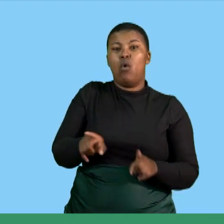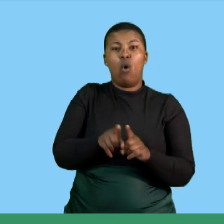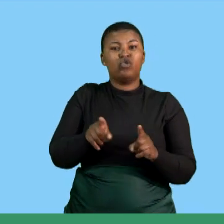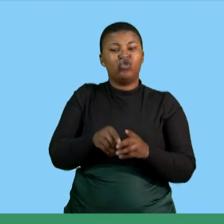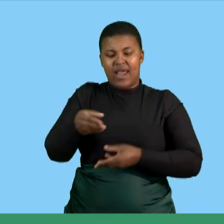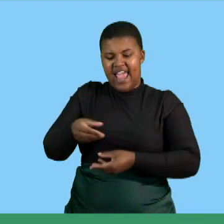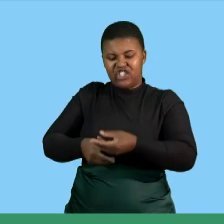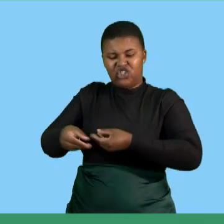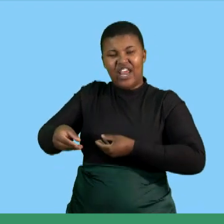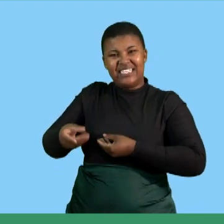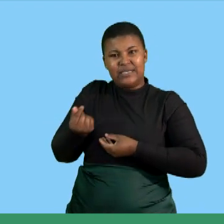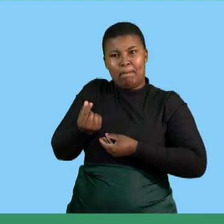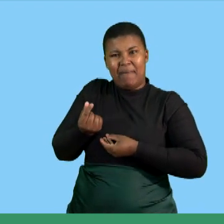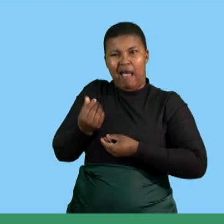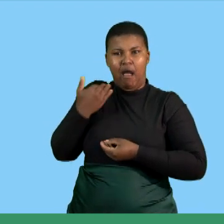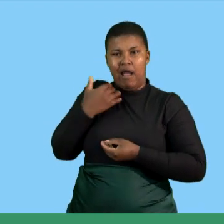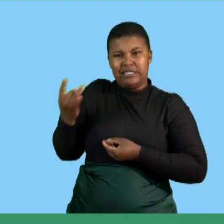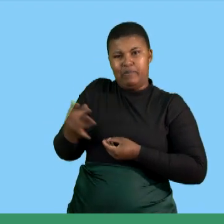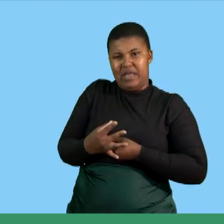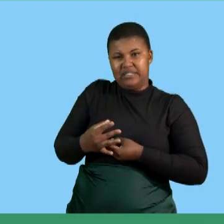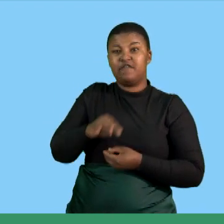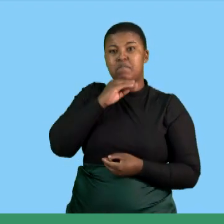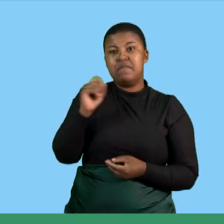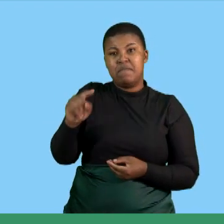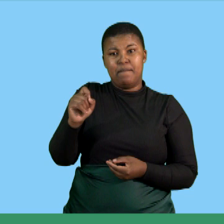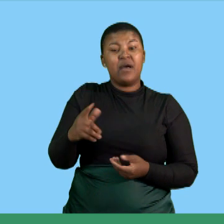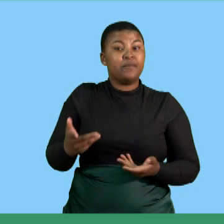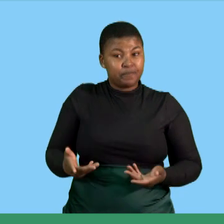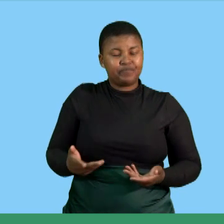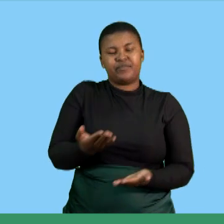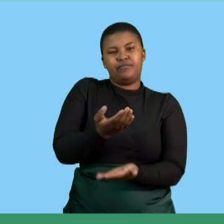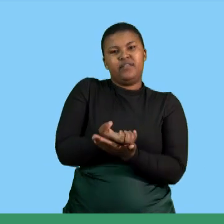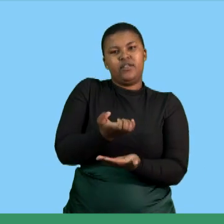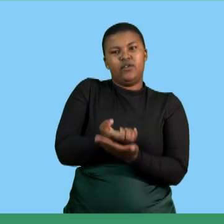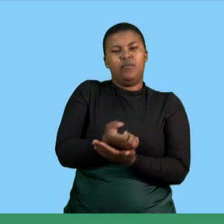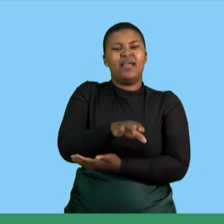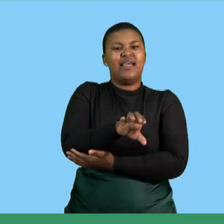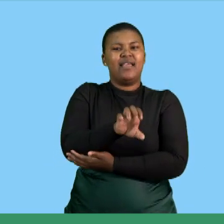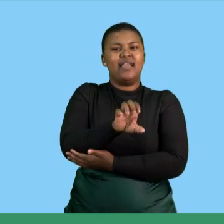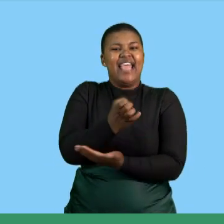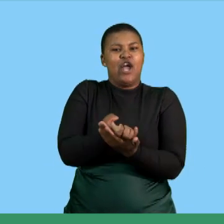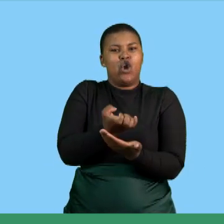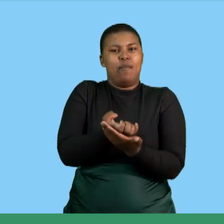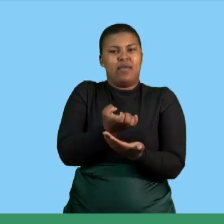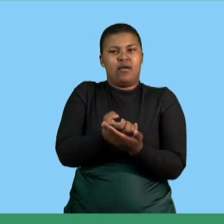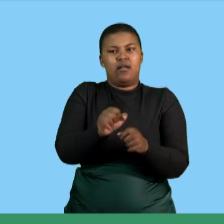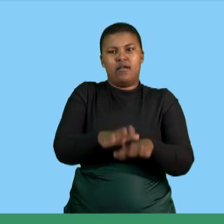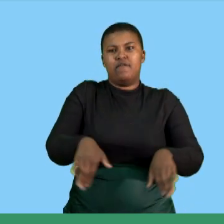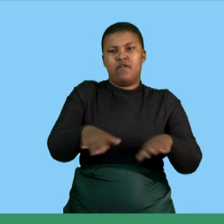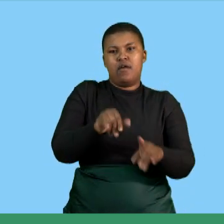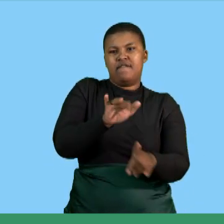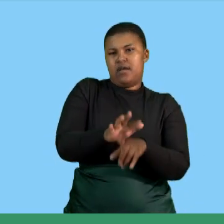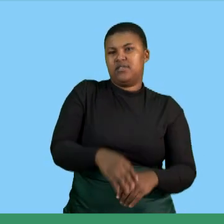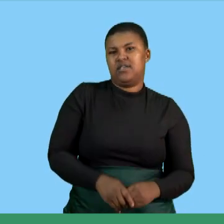is expensive. So this can be seen as an economical environmental